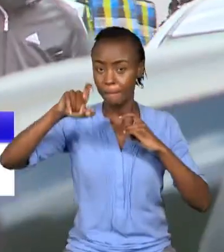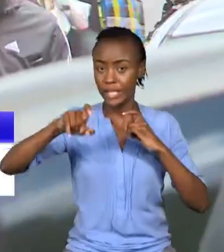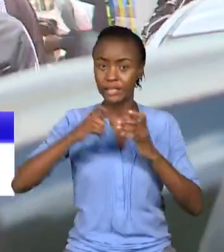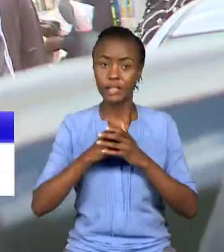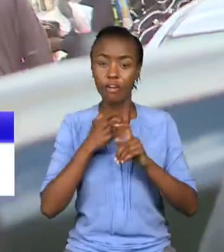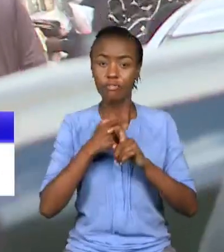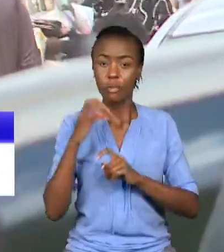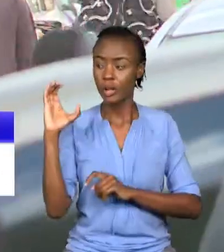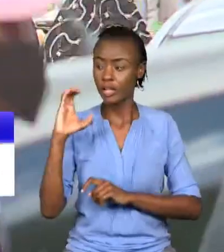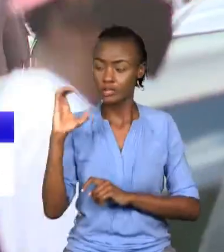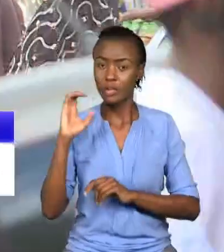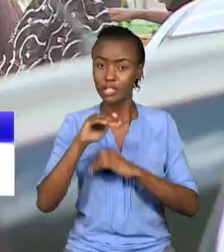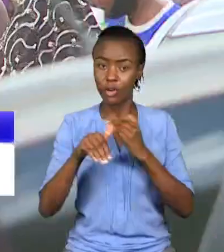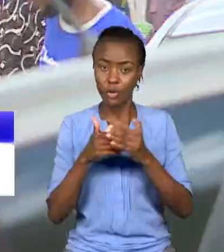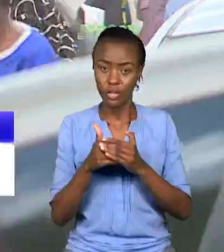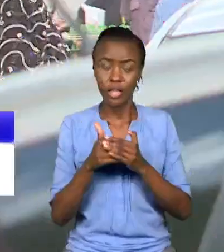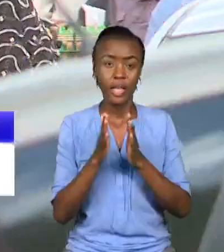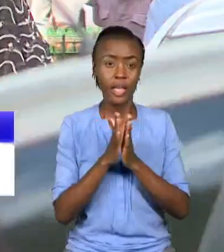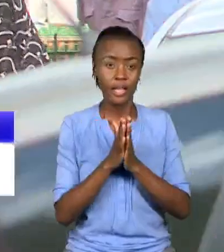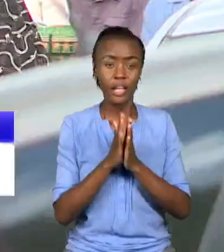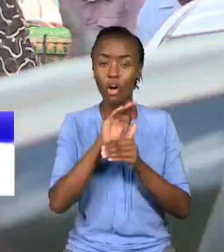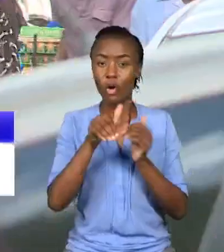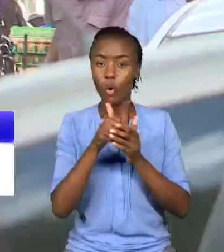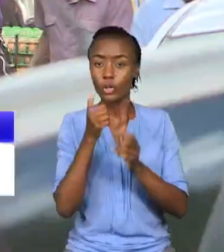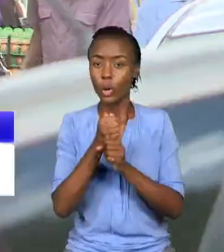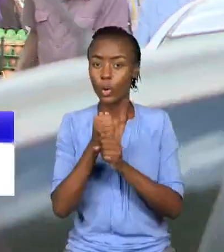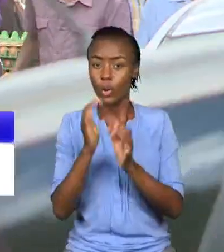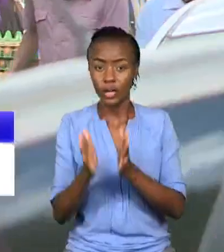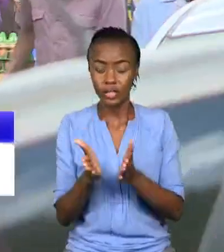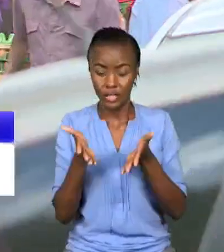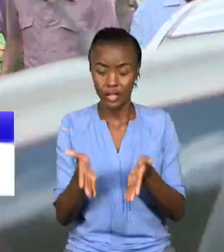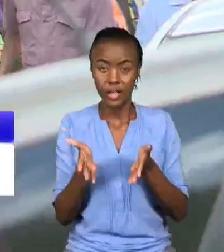all the customers as well as all the operators in this